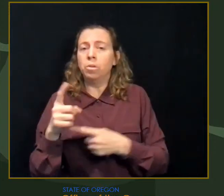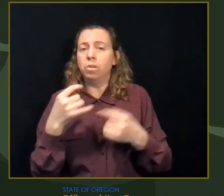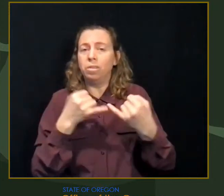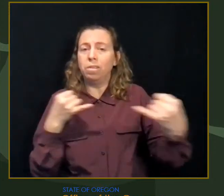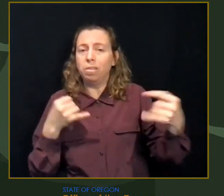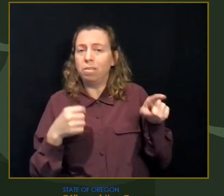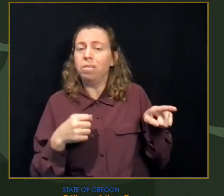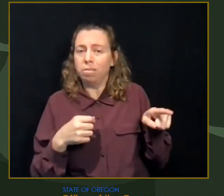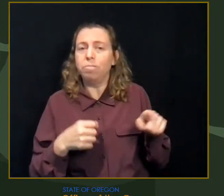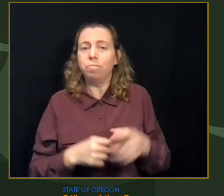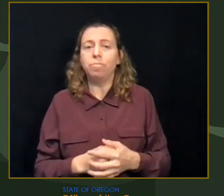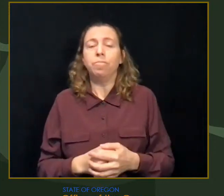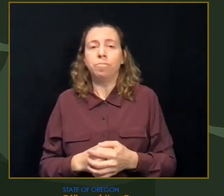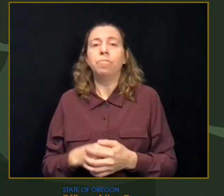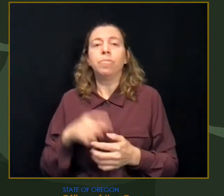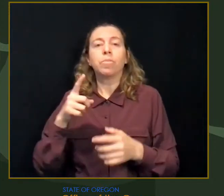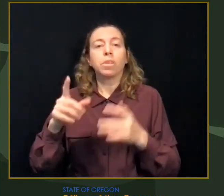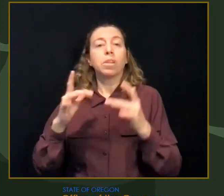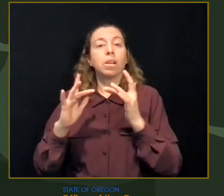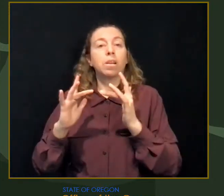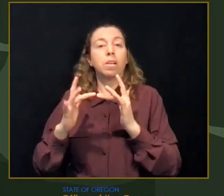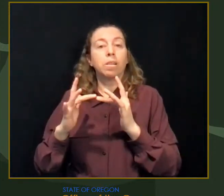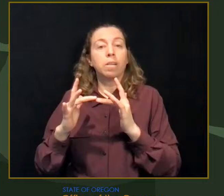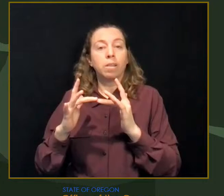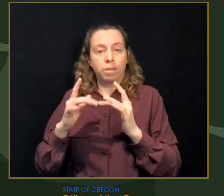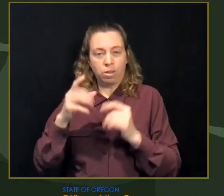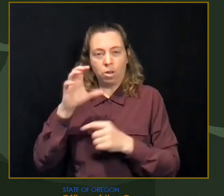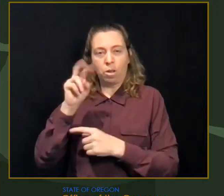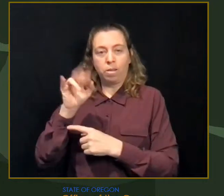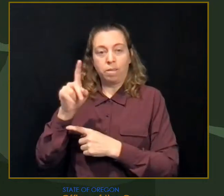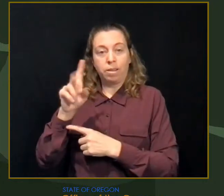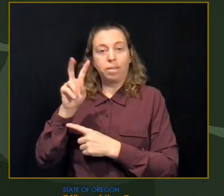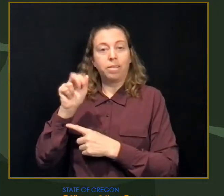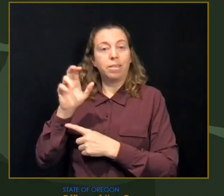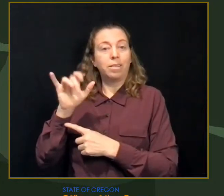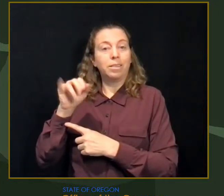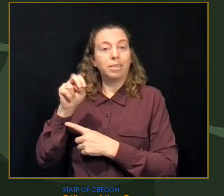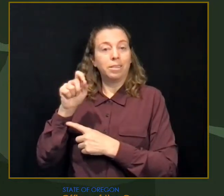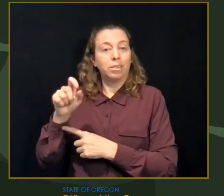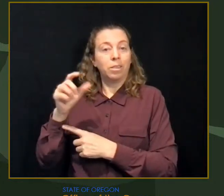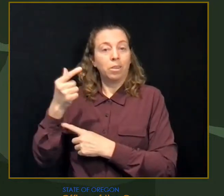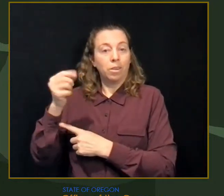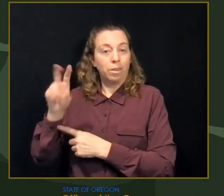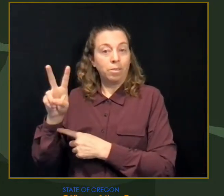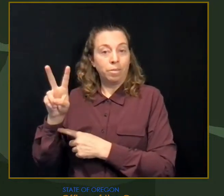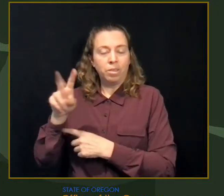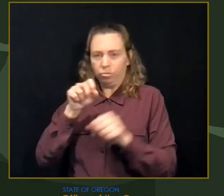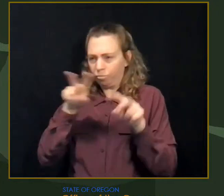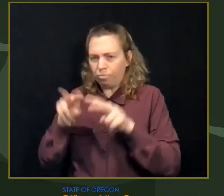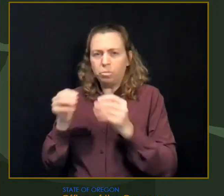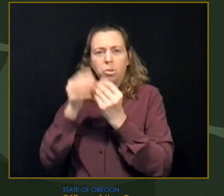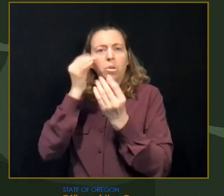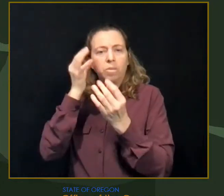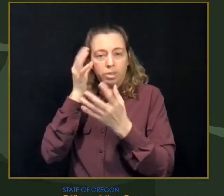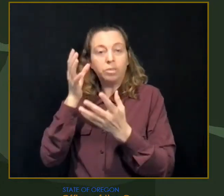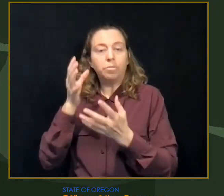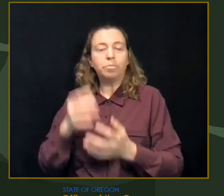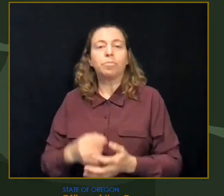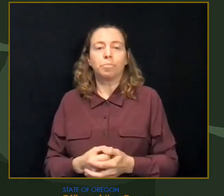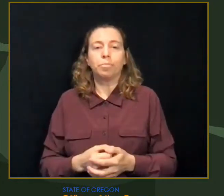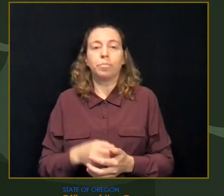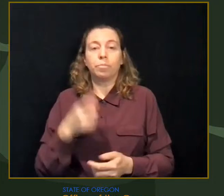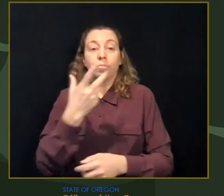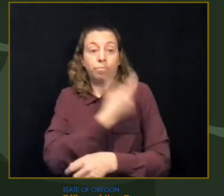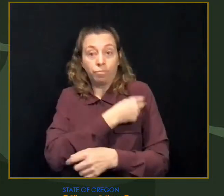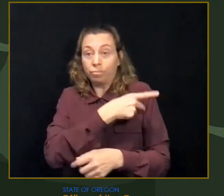covidvaccine.oregon.gov for great resources. If you've already been vaccinated, thank you. Now, please help your